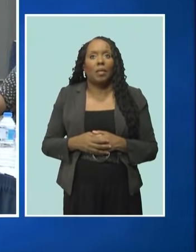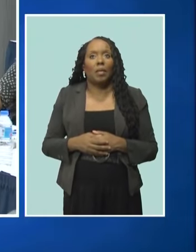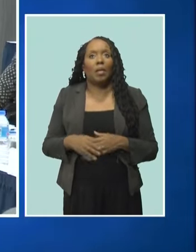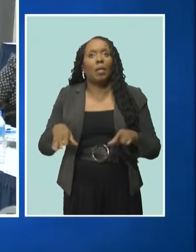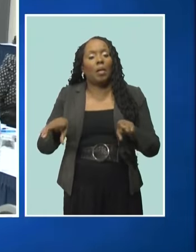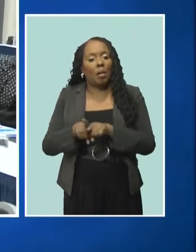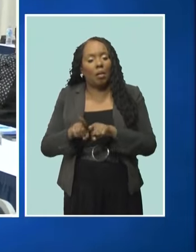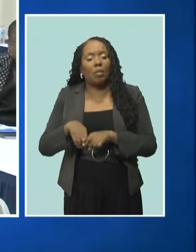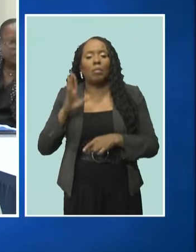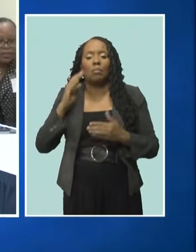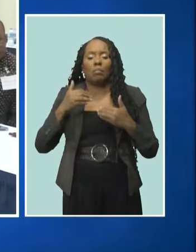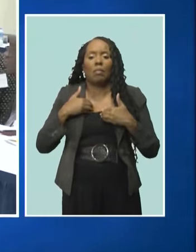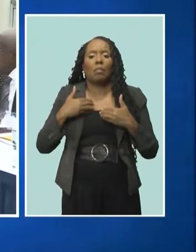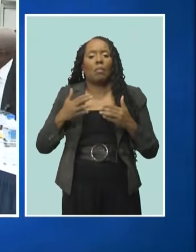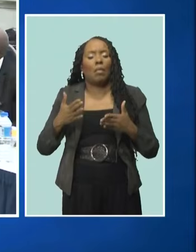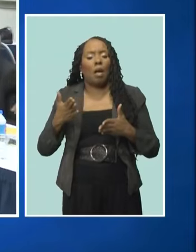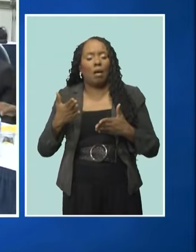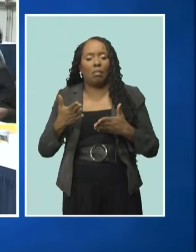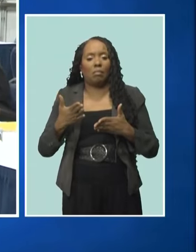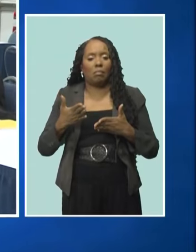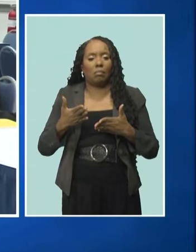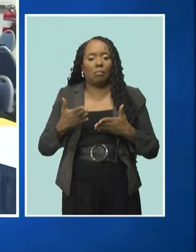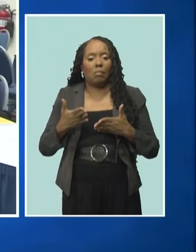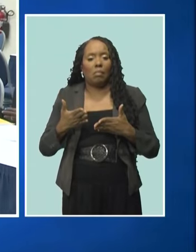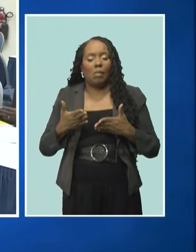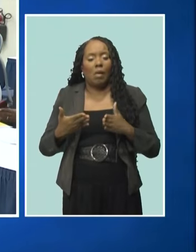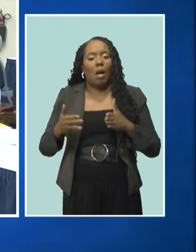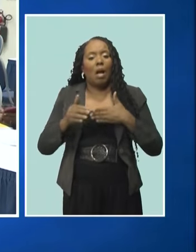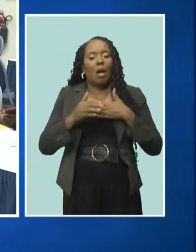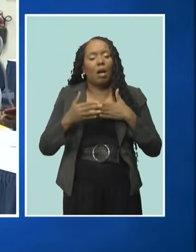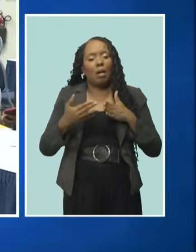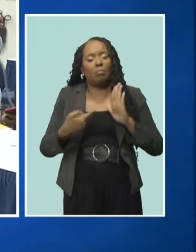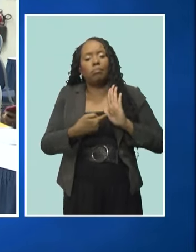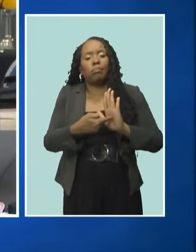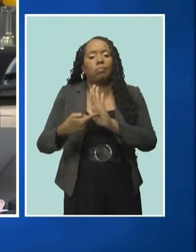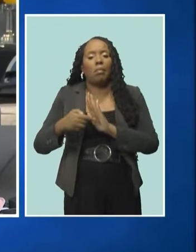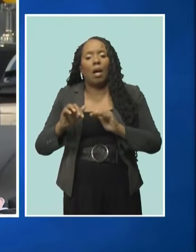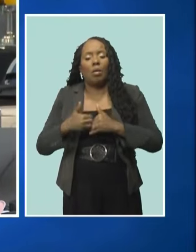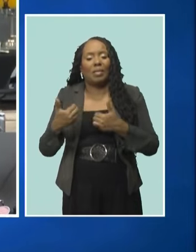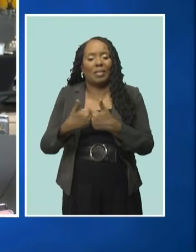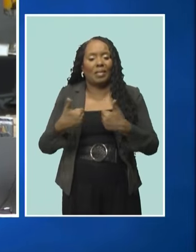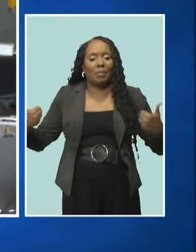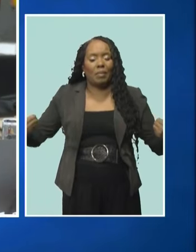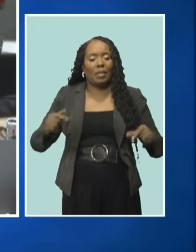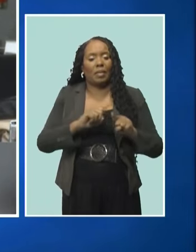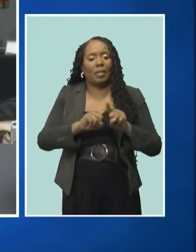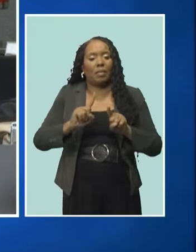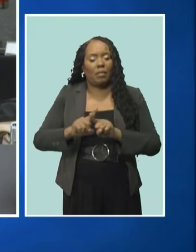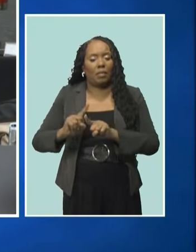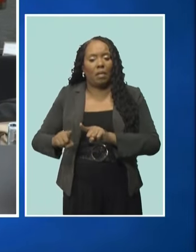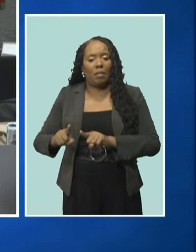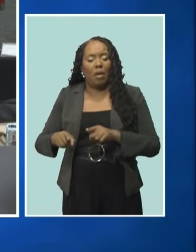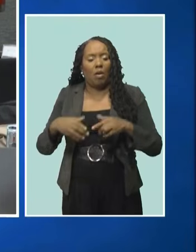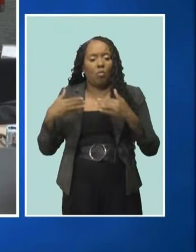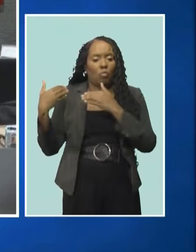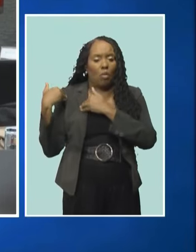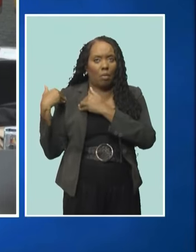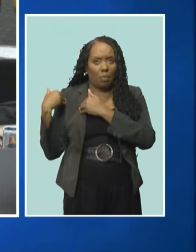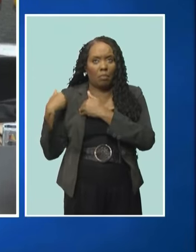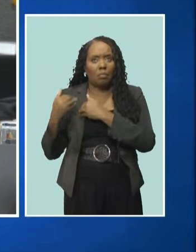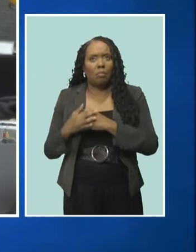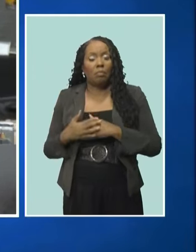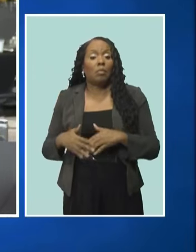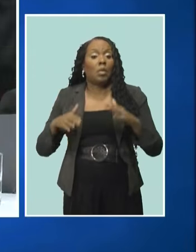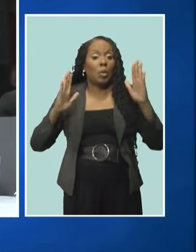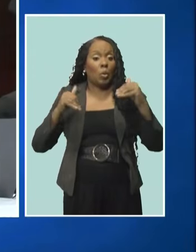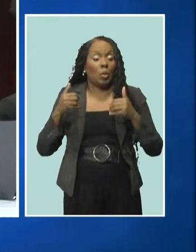to enhancing the separation of powers. The Chief Justice is hoping for positive suggestions to come out of the robust discussions